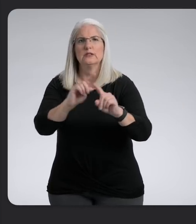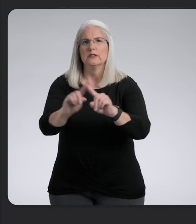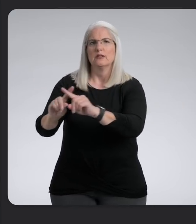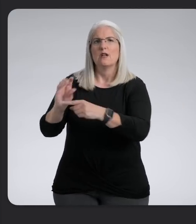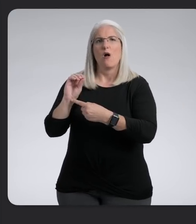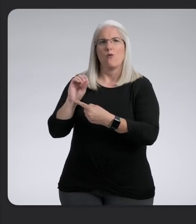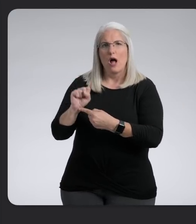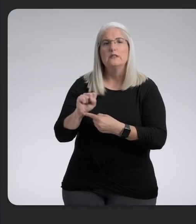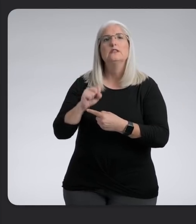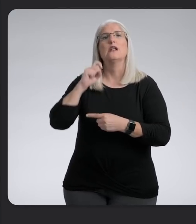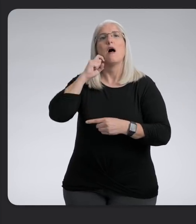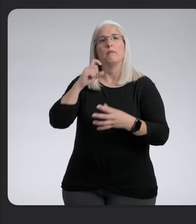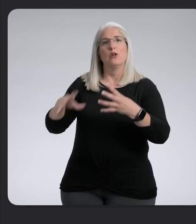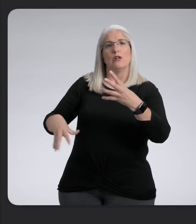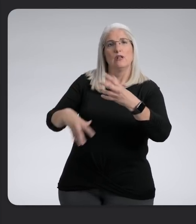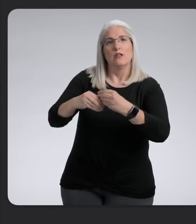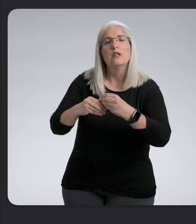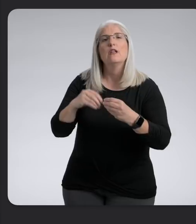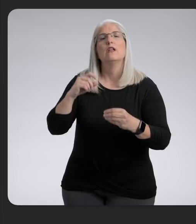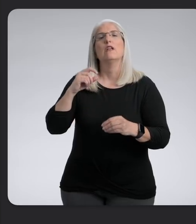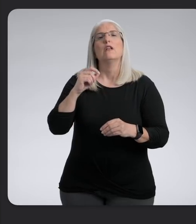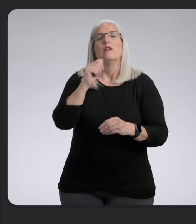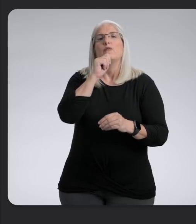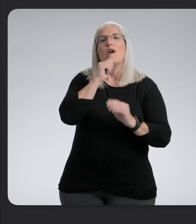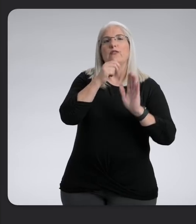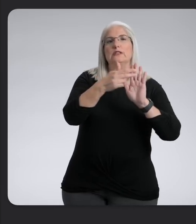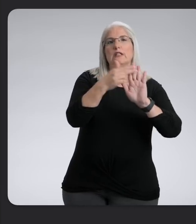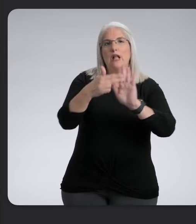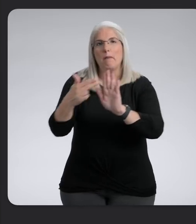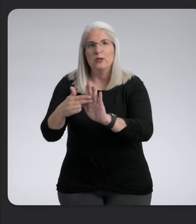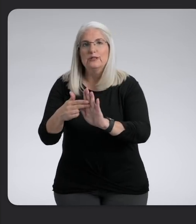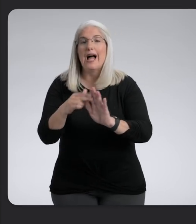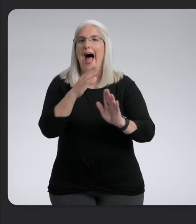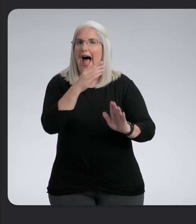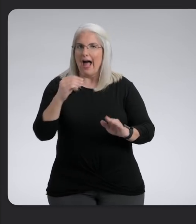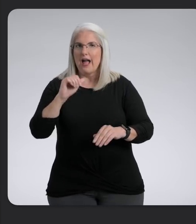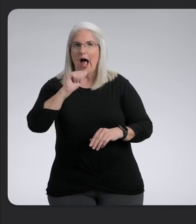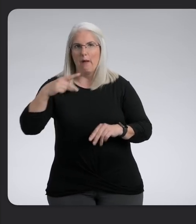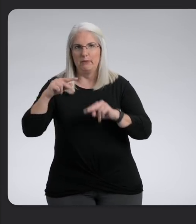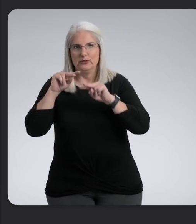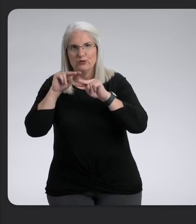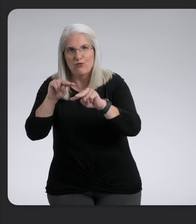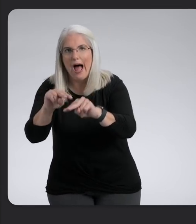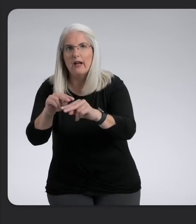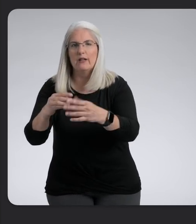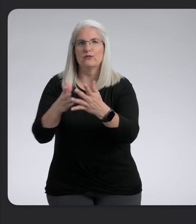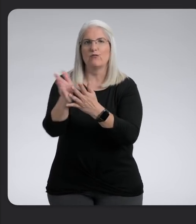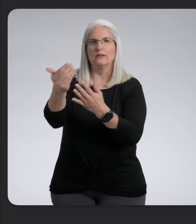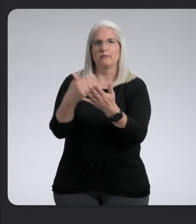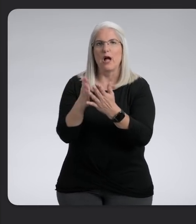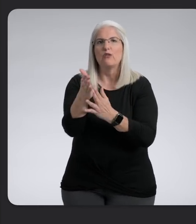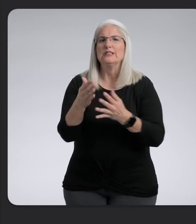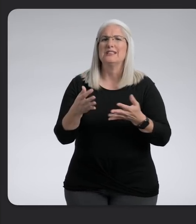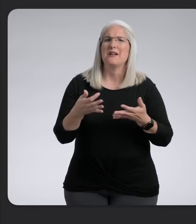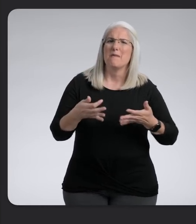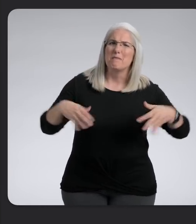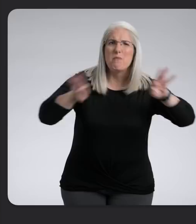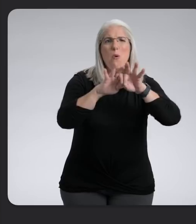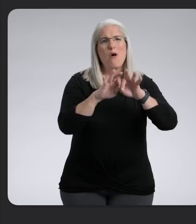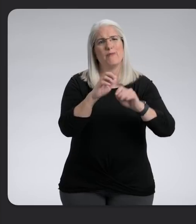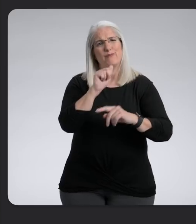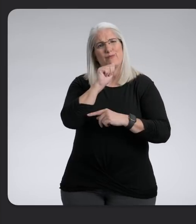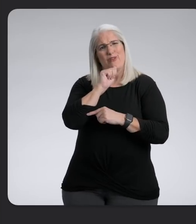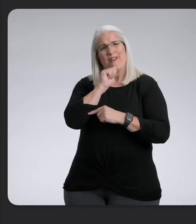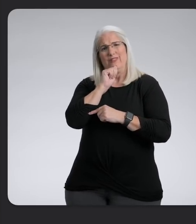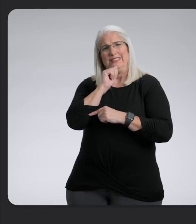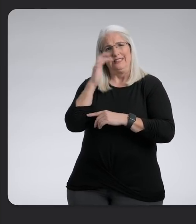labels and app tracking transparency. Today, privacy is more important than ever, because when you use the internet